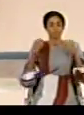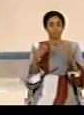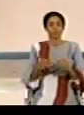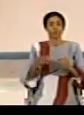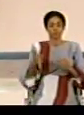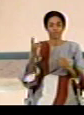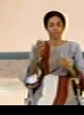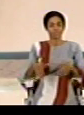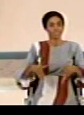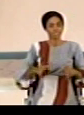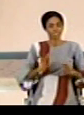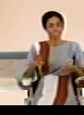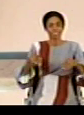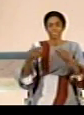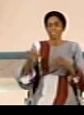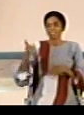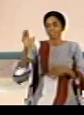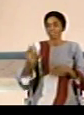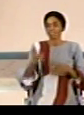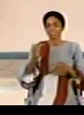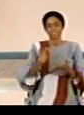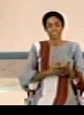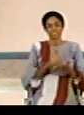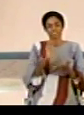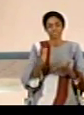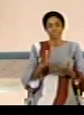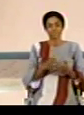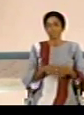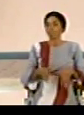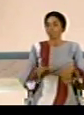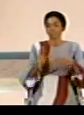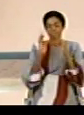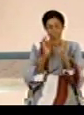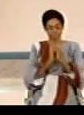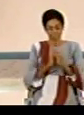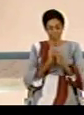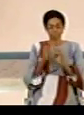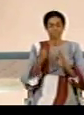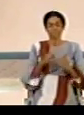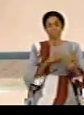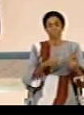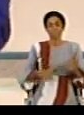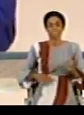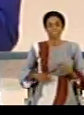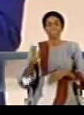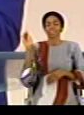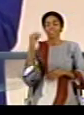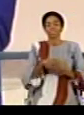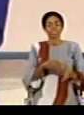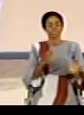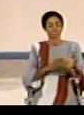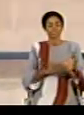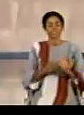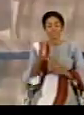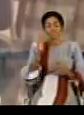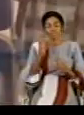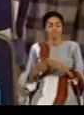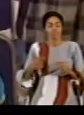Let's give God the glory, give God the praise. Magnify the Lord. In Jesus' name we